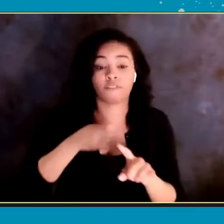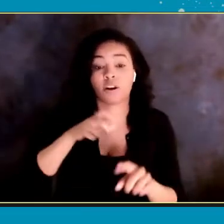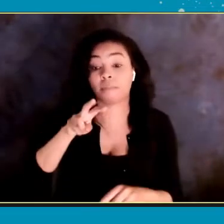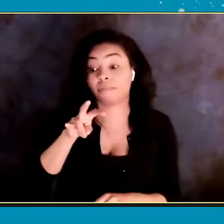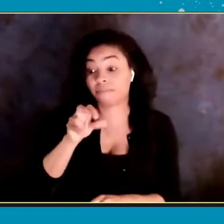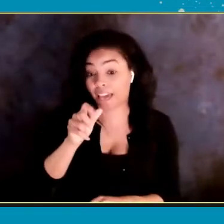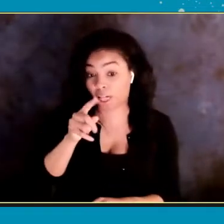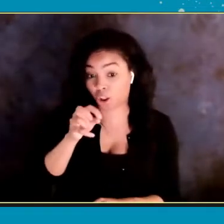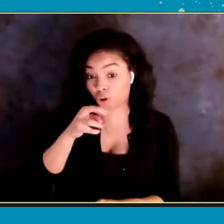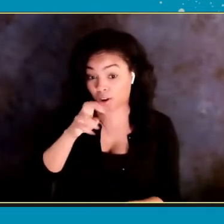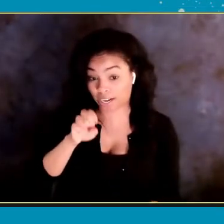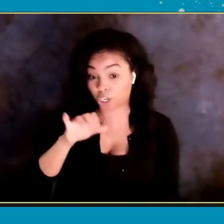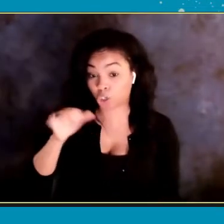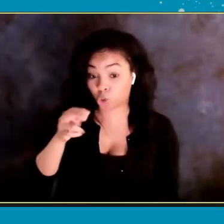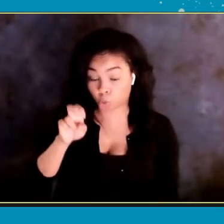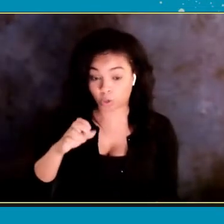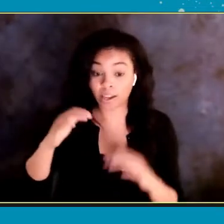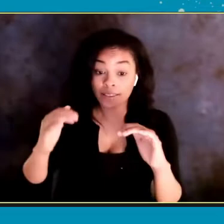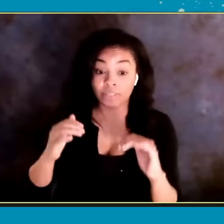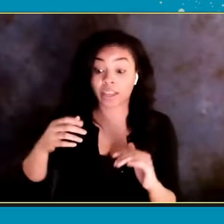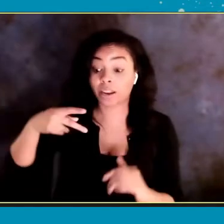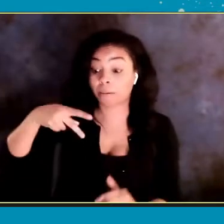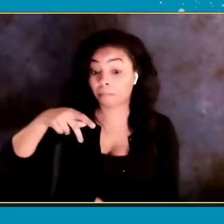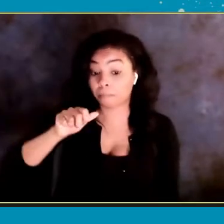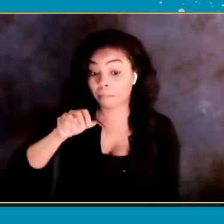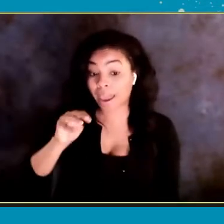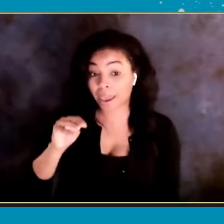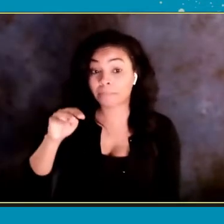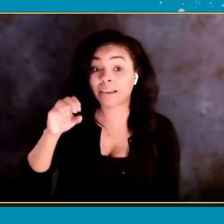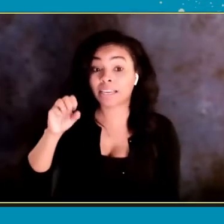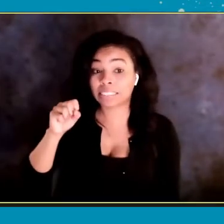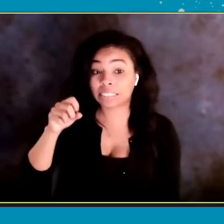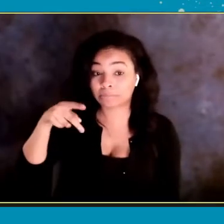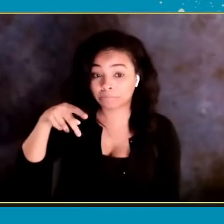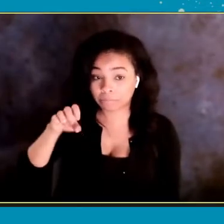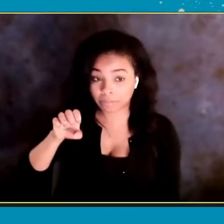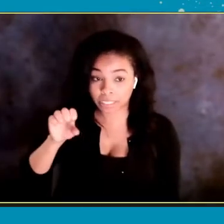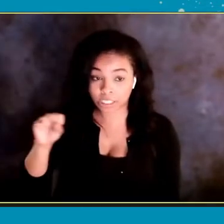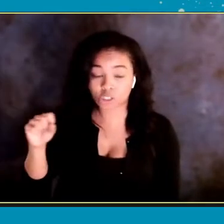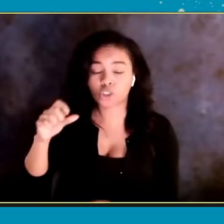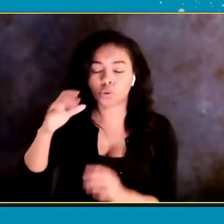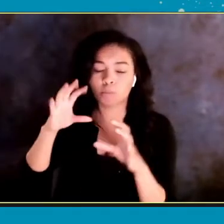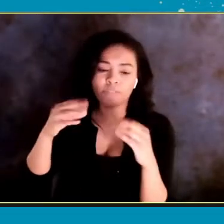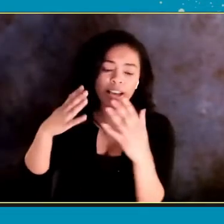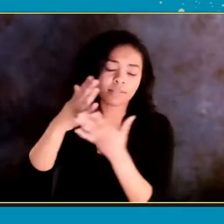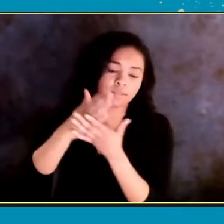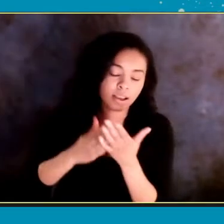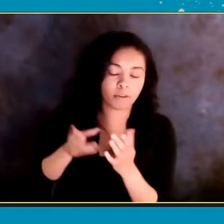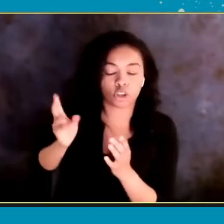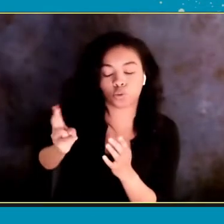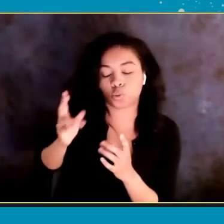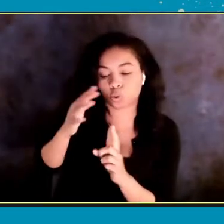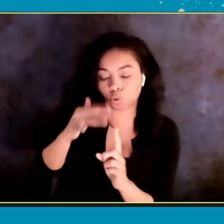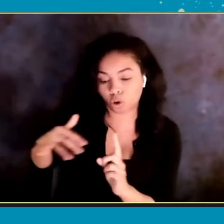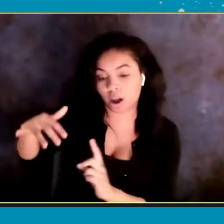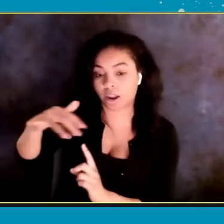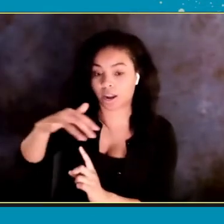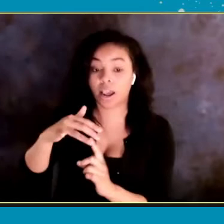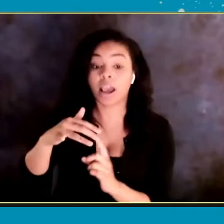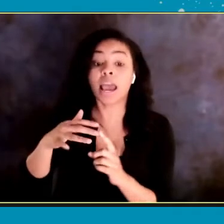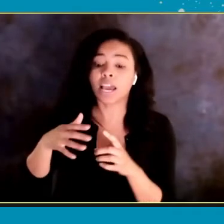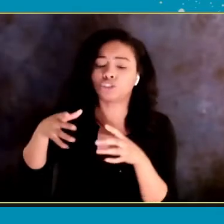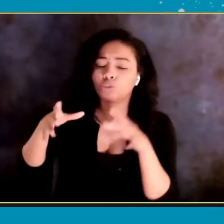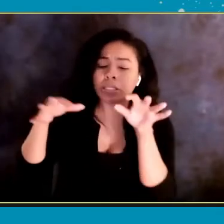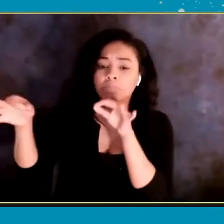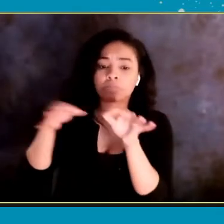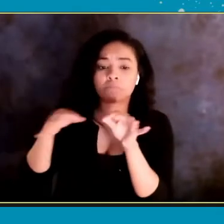from the Center for Constitutional Rights will give us some historical context and explain the right wing's coordinated strategy to undermine